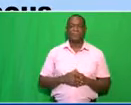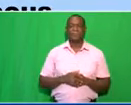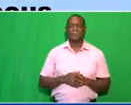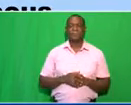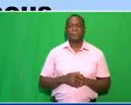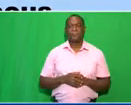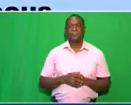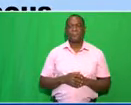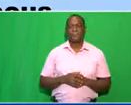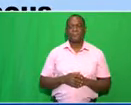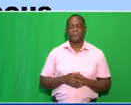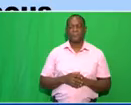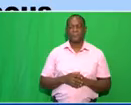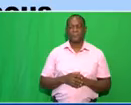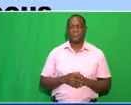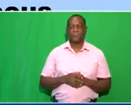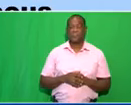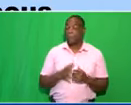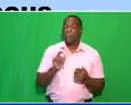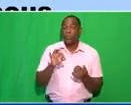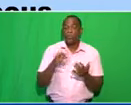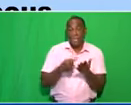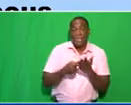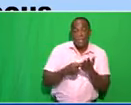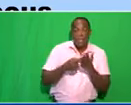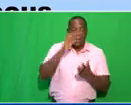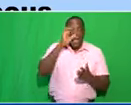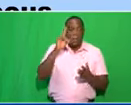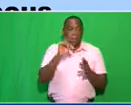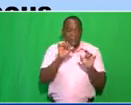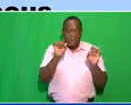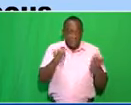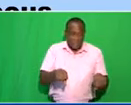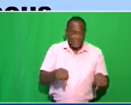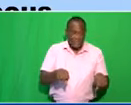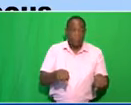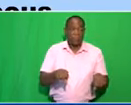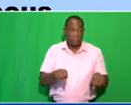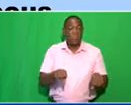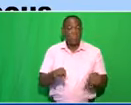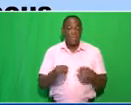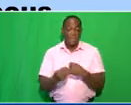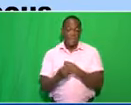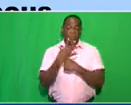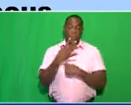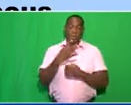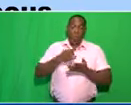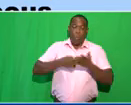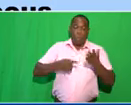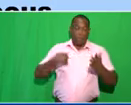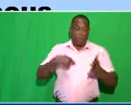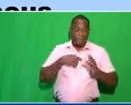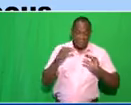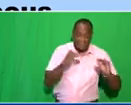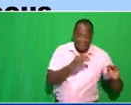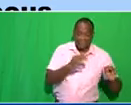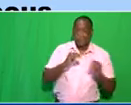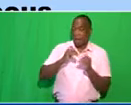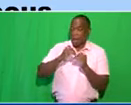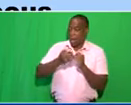the education system, which influences what we teach, how we teach, how we prepare teachers